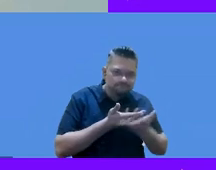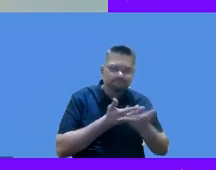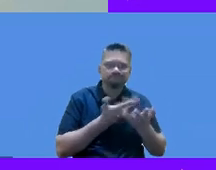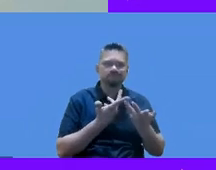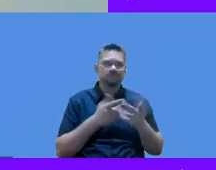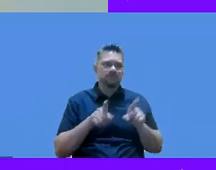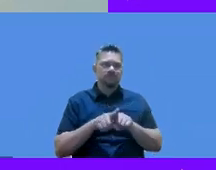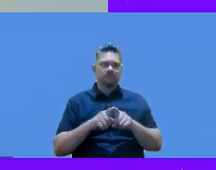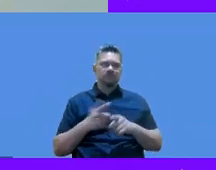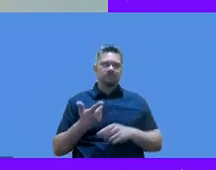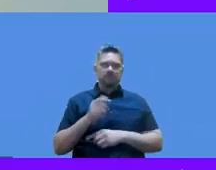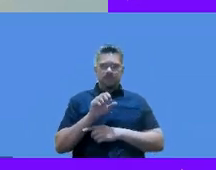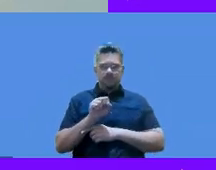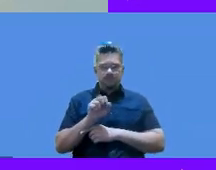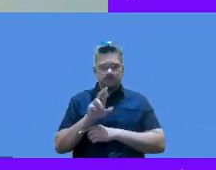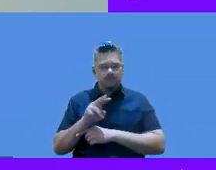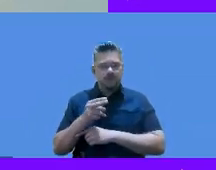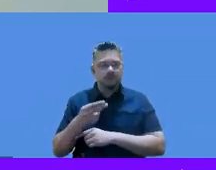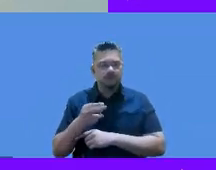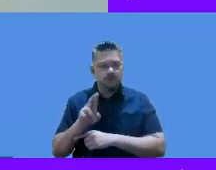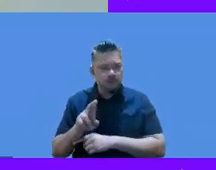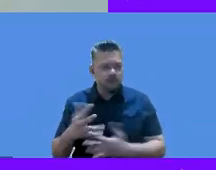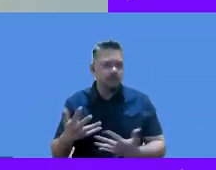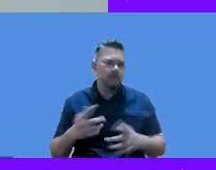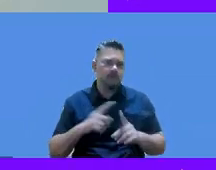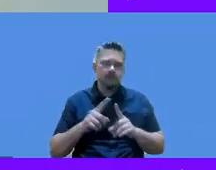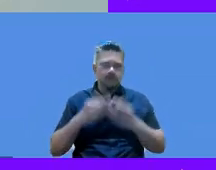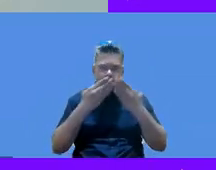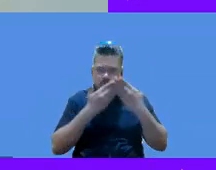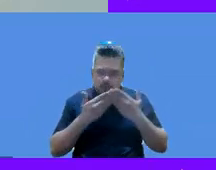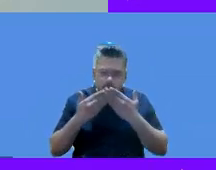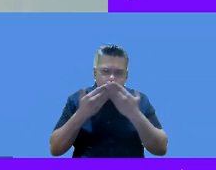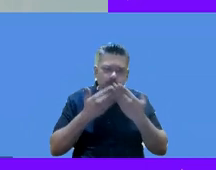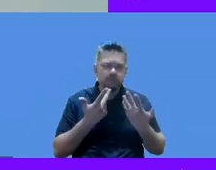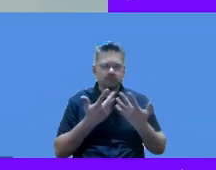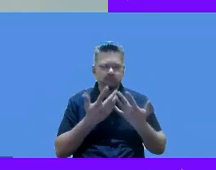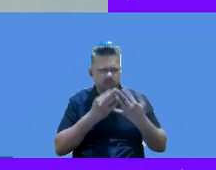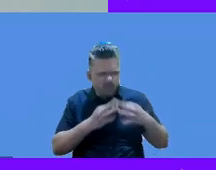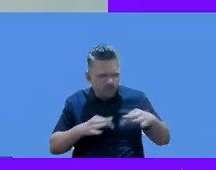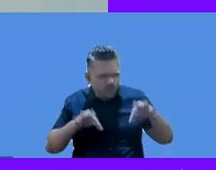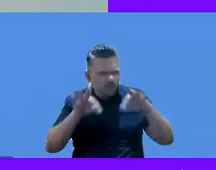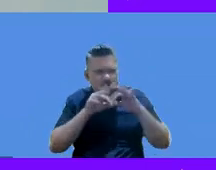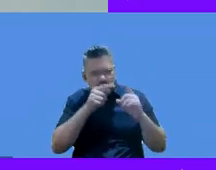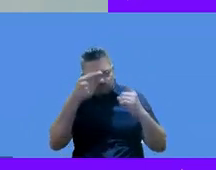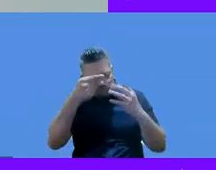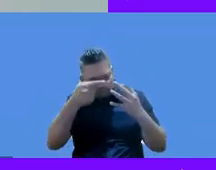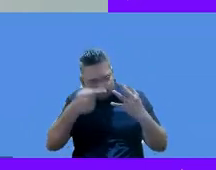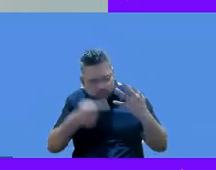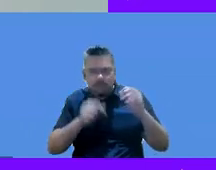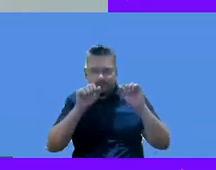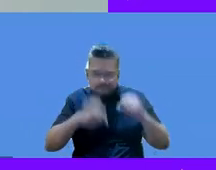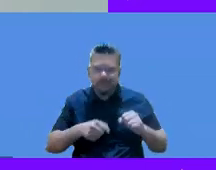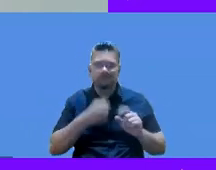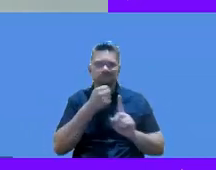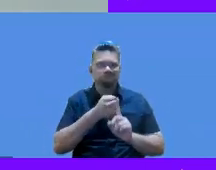rights, gender equality, education, and other critical issues. Last but not least, ensure you are making your voice count by engaging